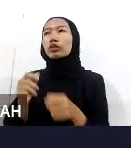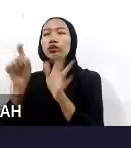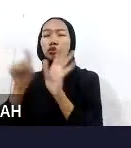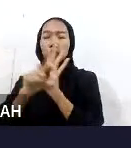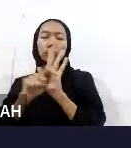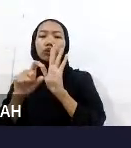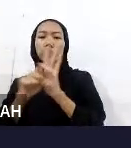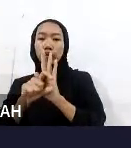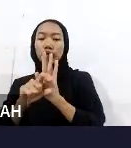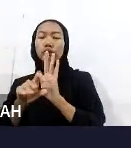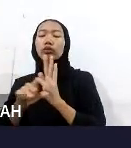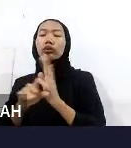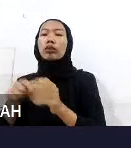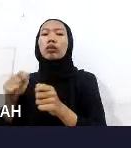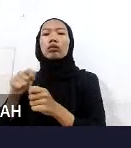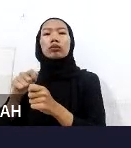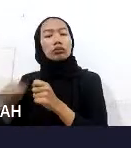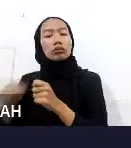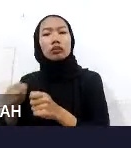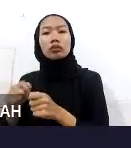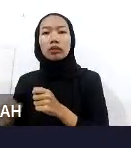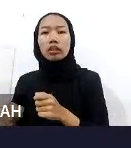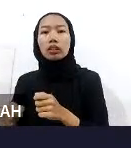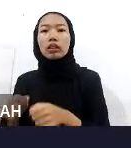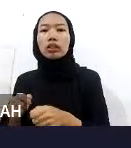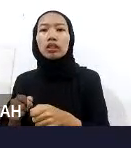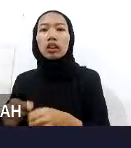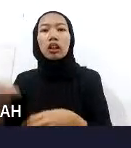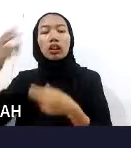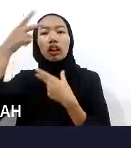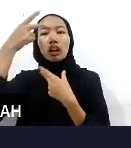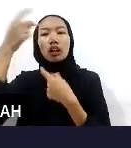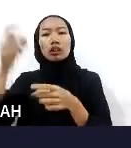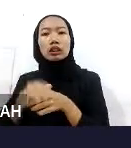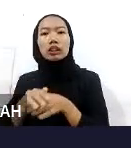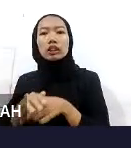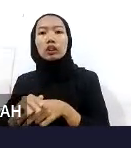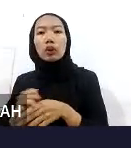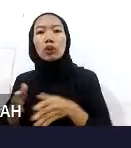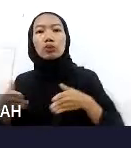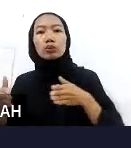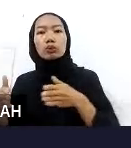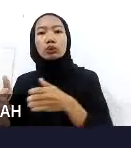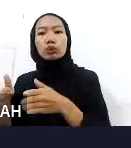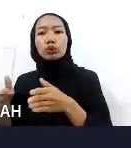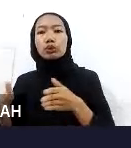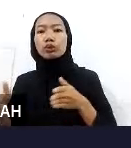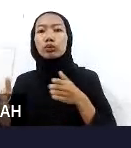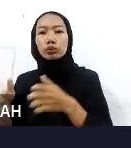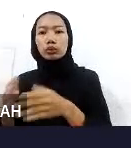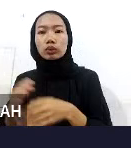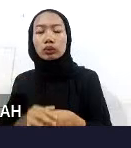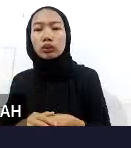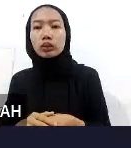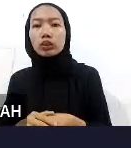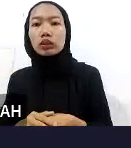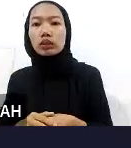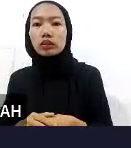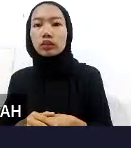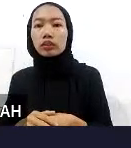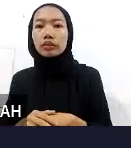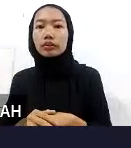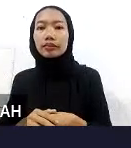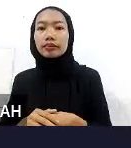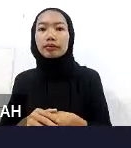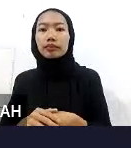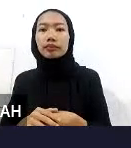activities were included both able-bodied people and people with